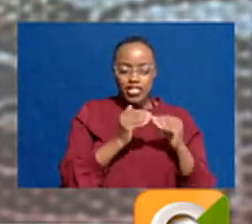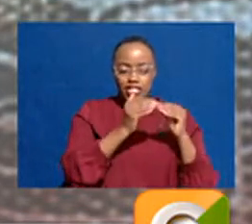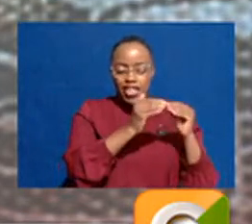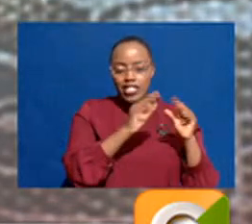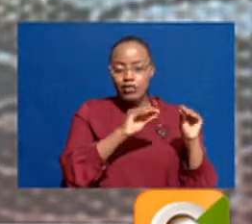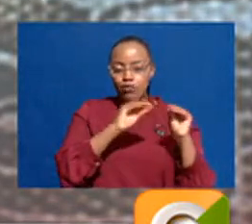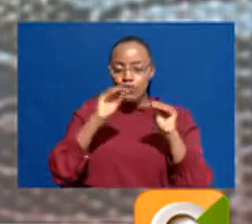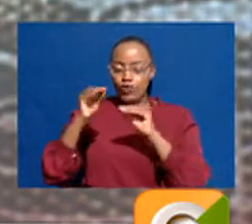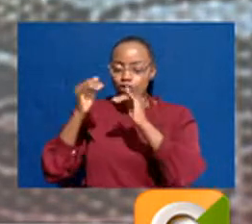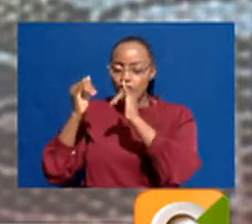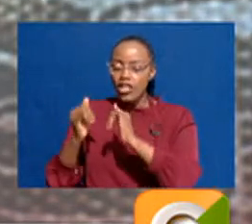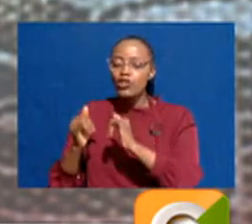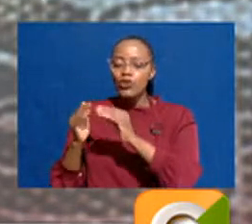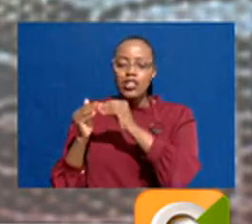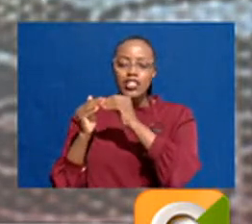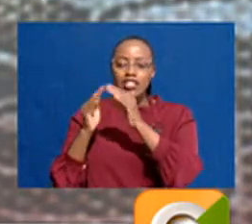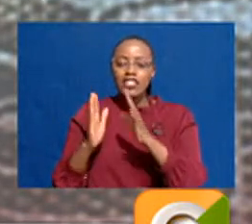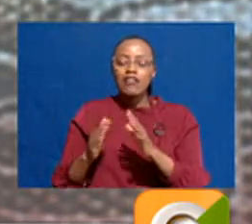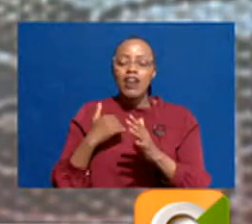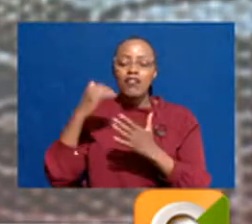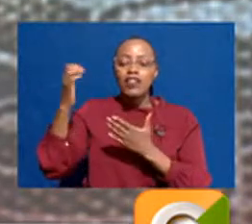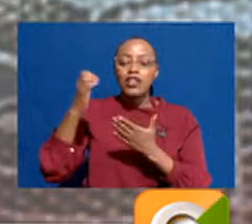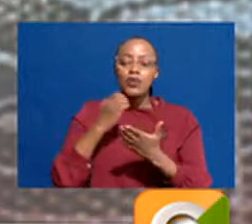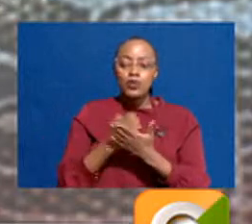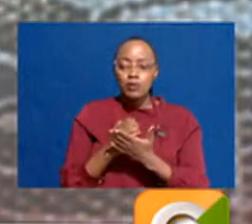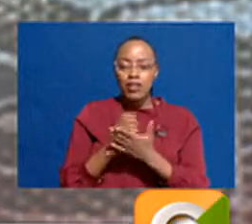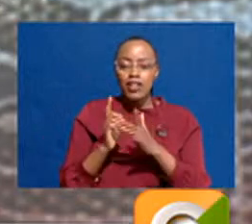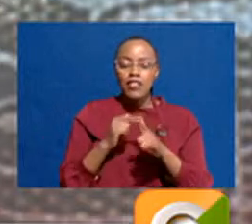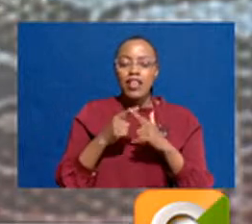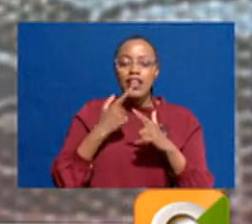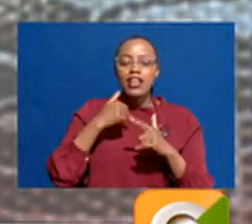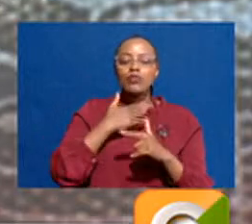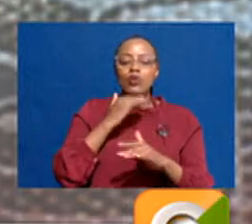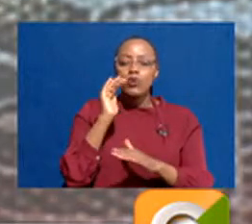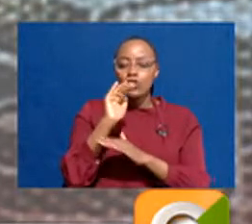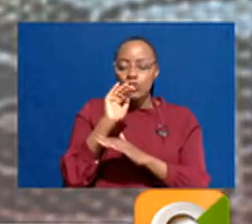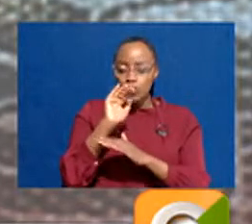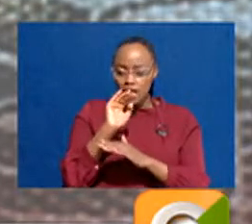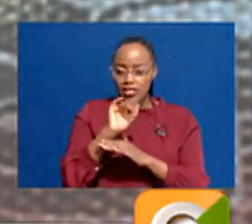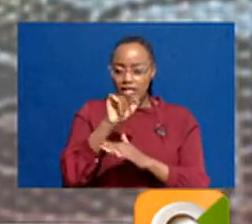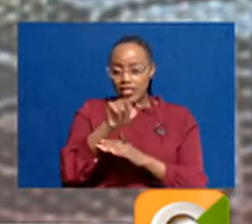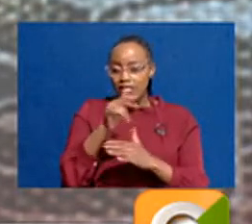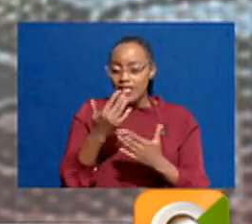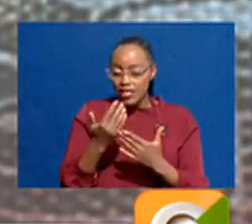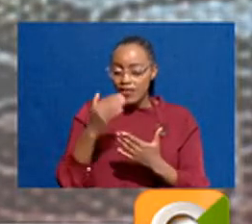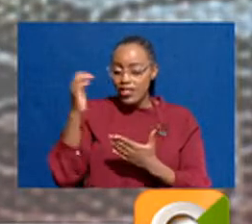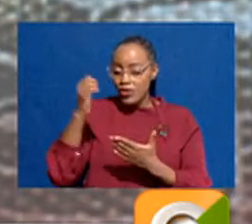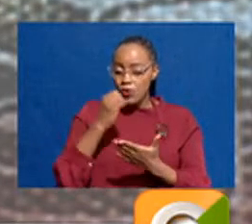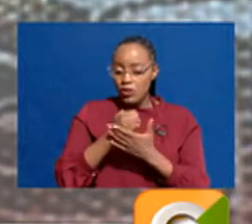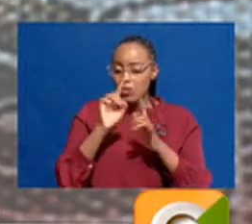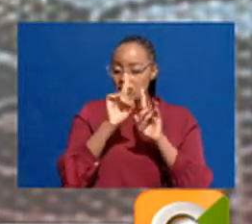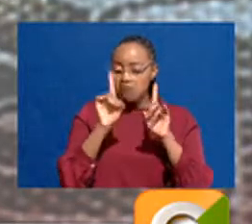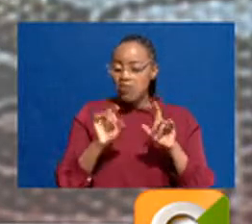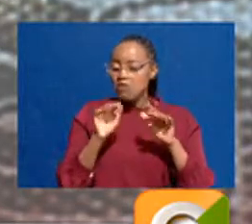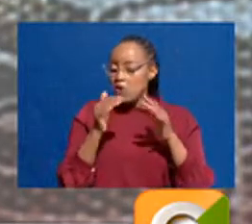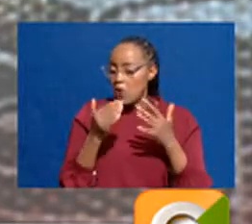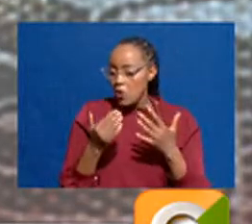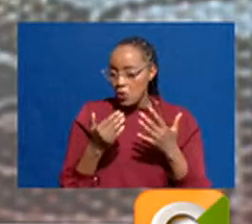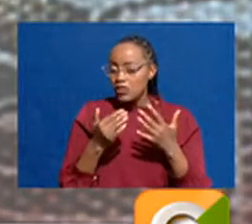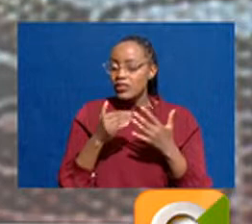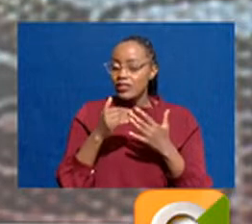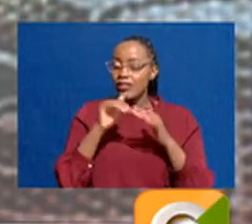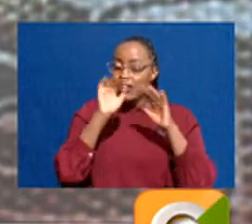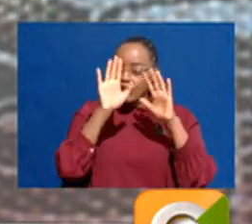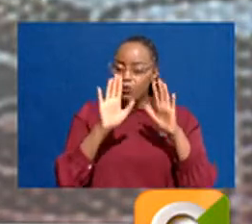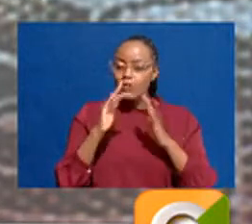during the transition there's recruitment, which then one will question, is that really recruitment in the essential